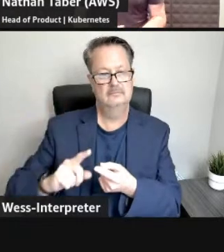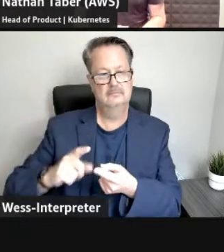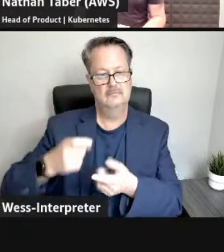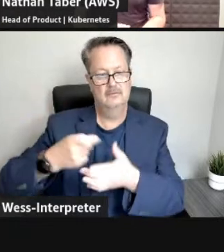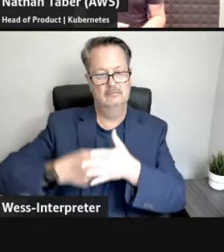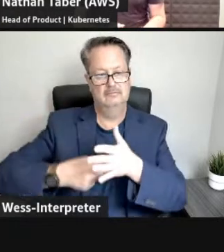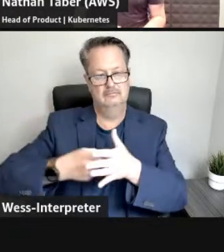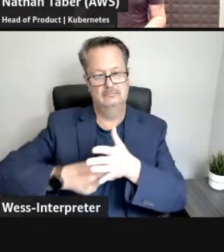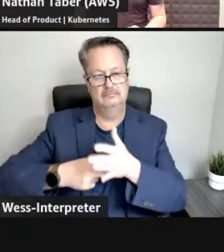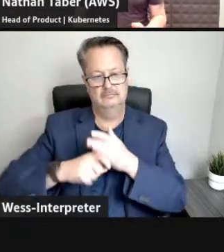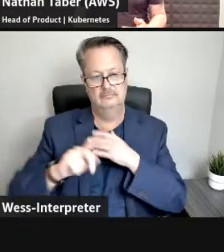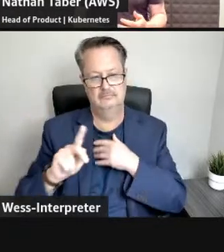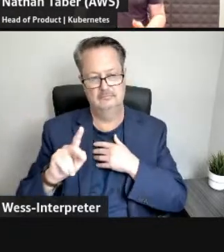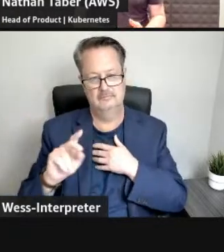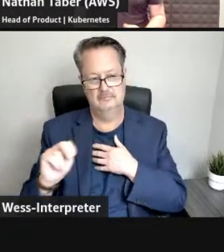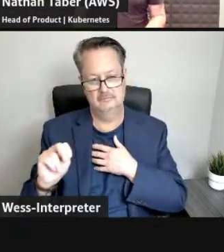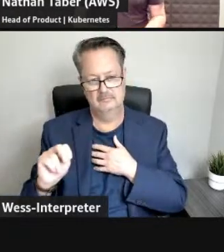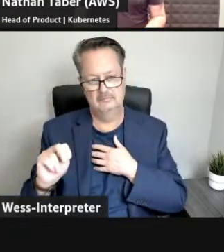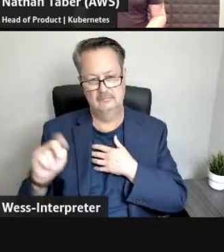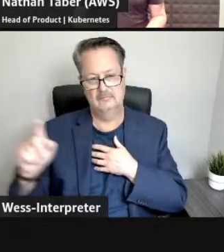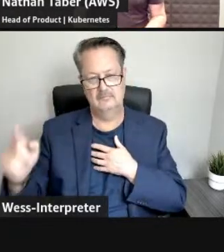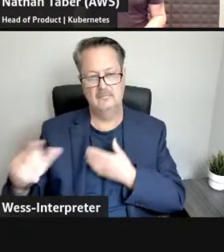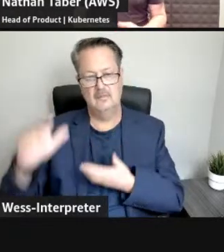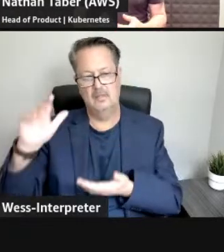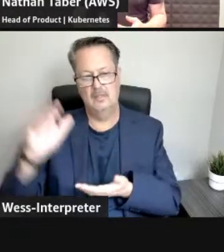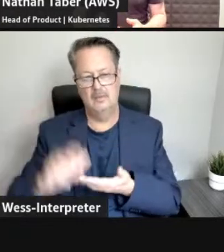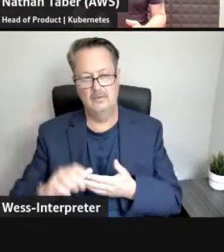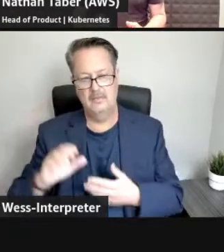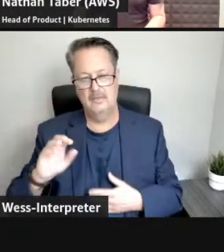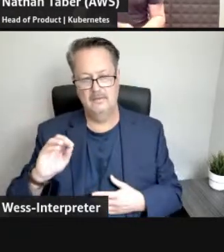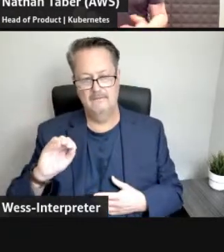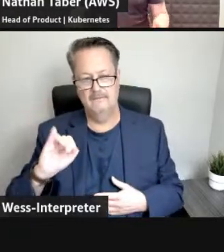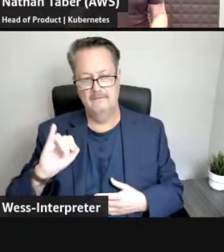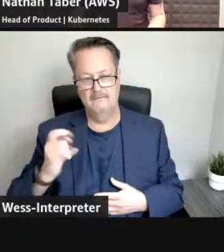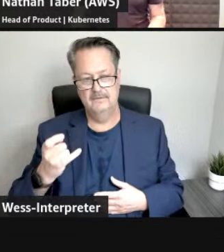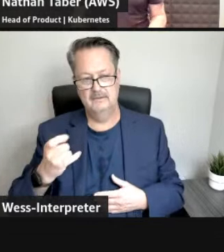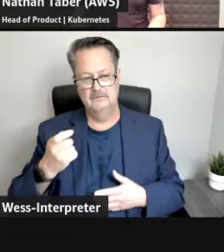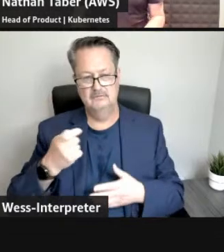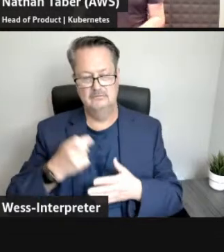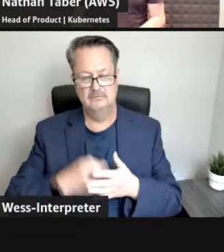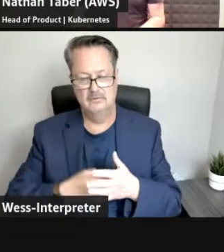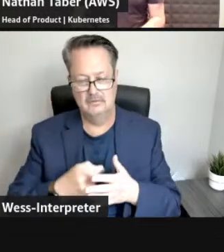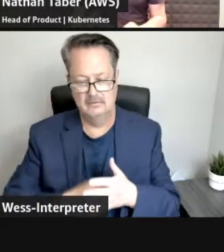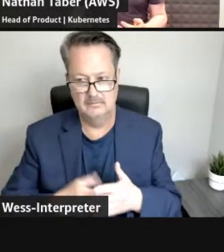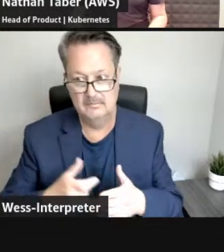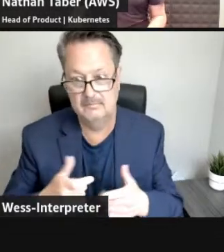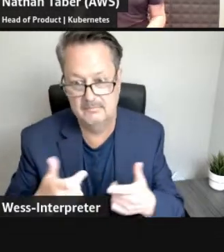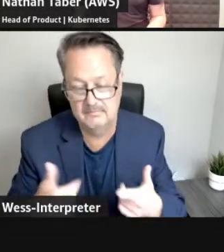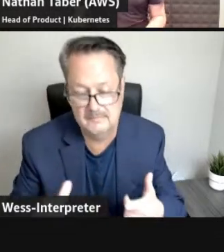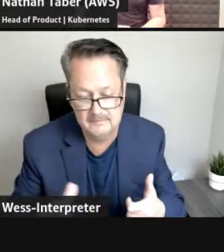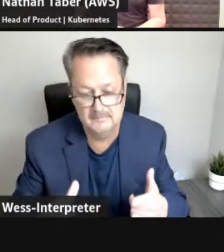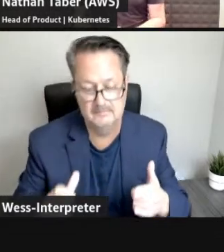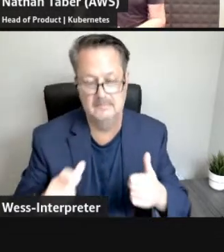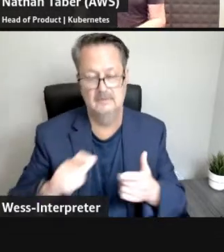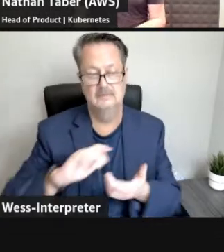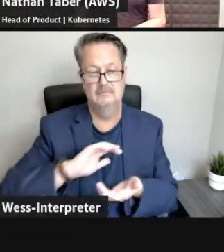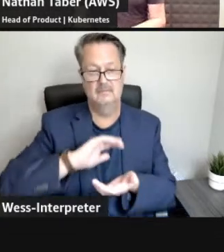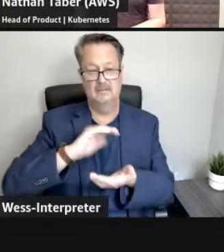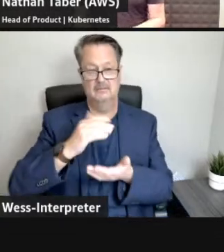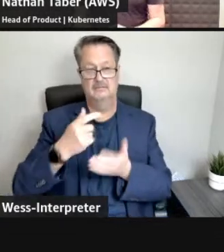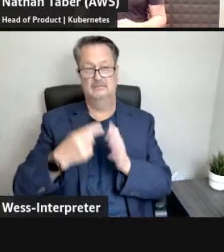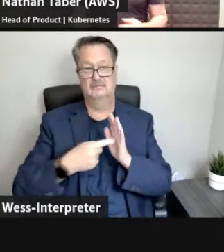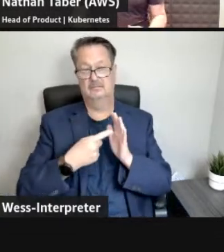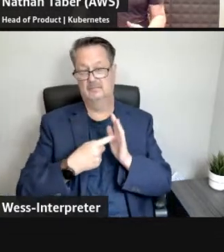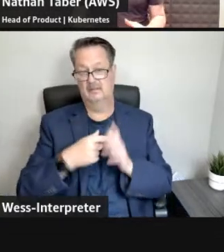Kubernetes. They're lowering their fixed costs by significant amounts, sometimes more than 10x, right? And